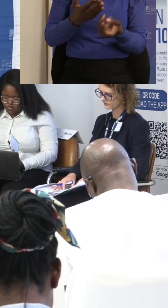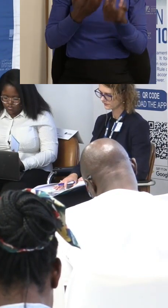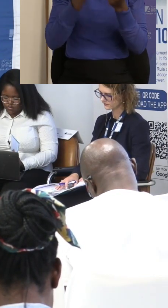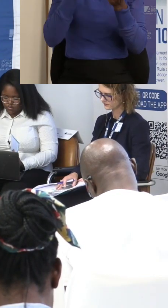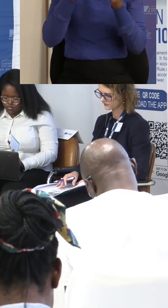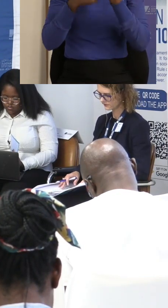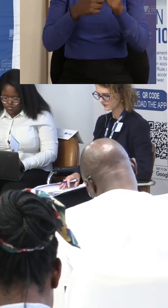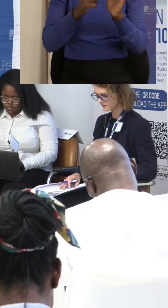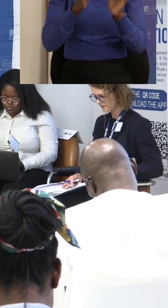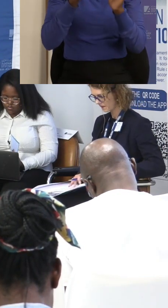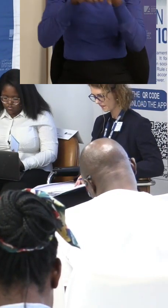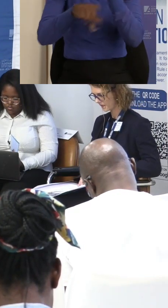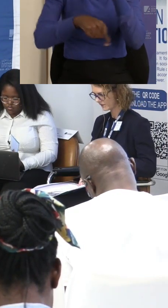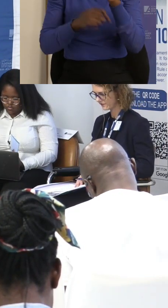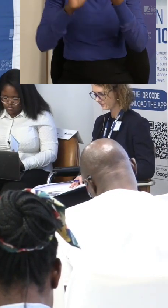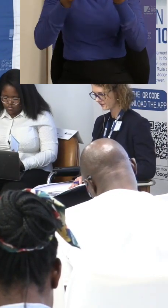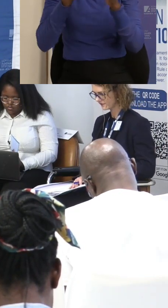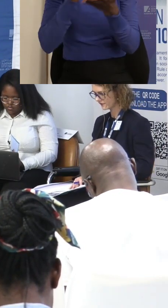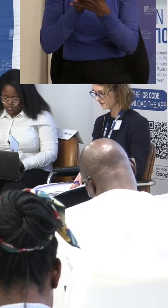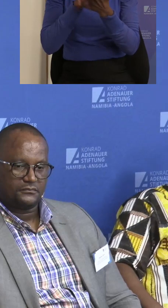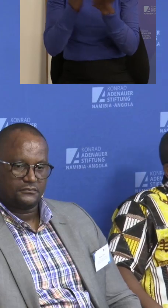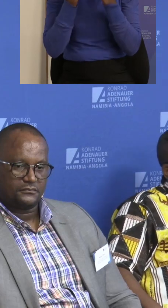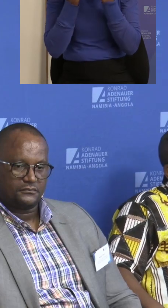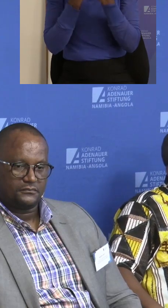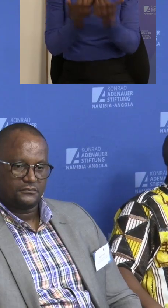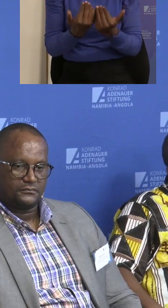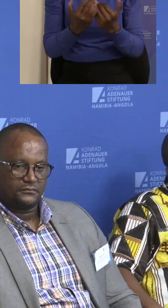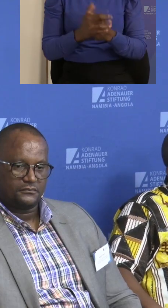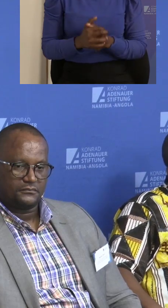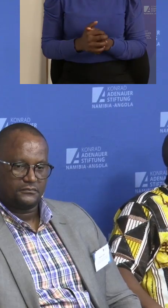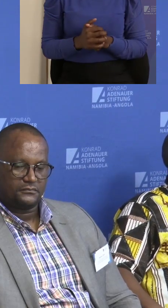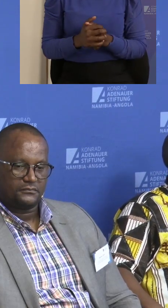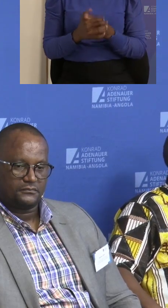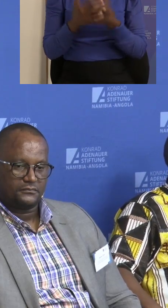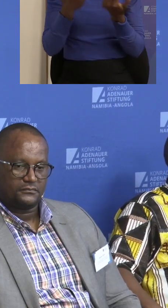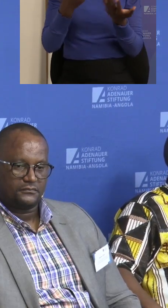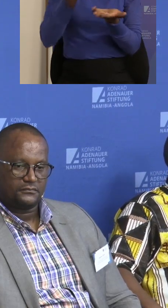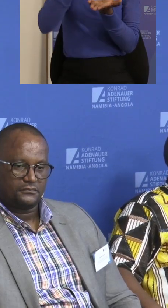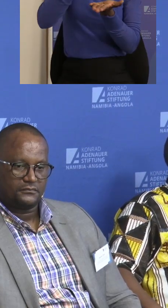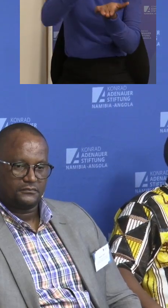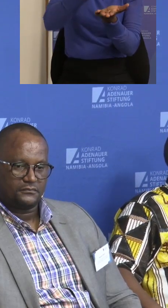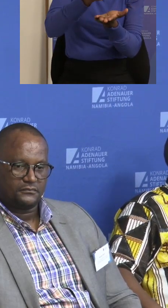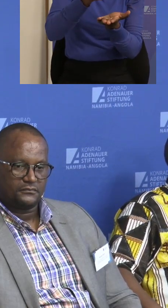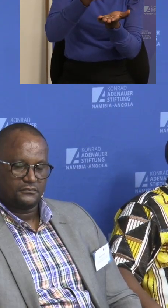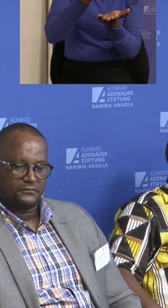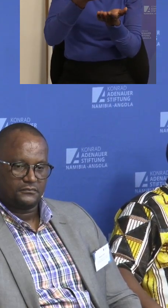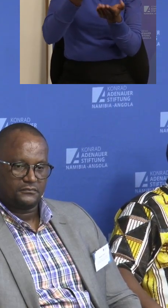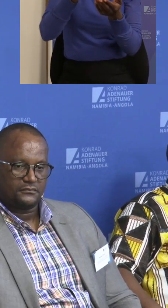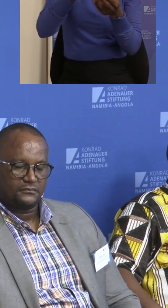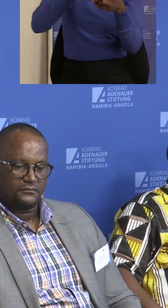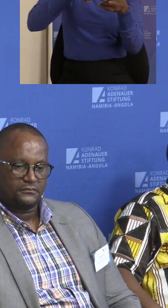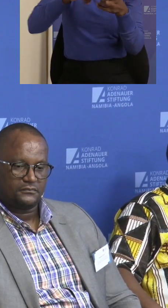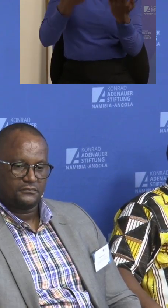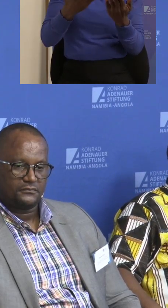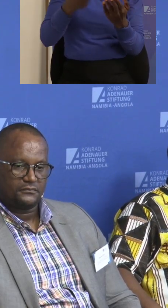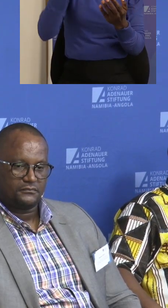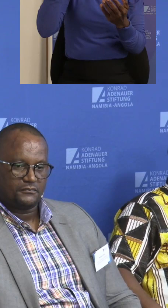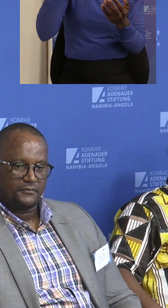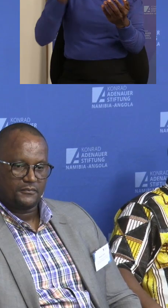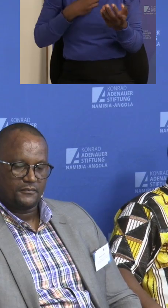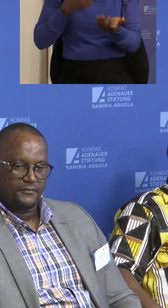on education. But it also means that this money has to spend very wisely because it's a huge